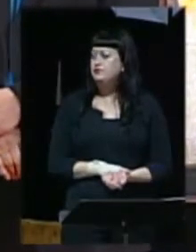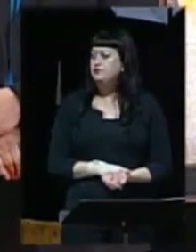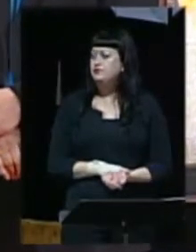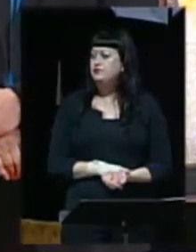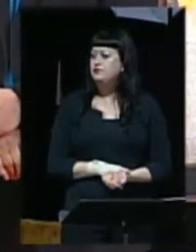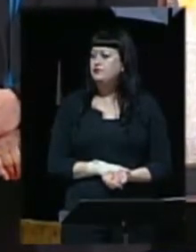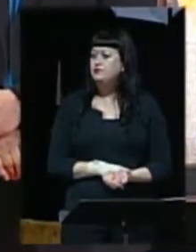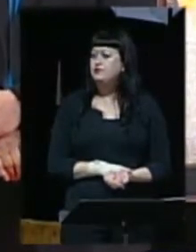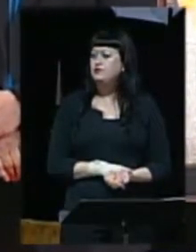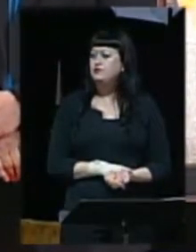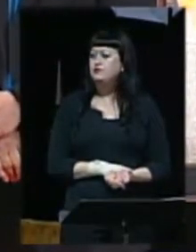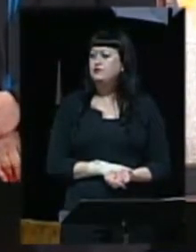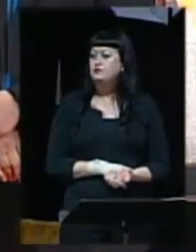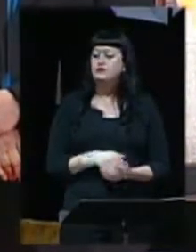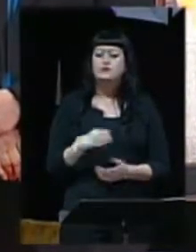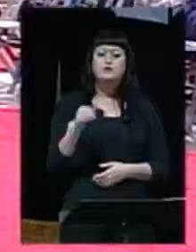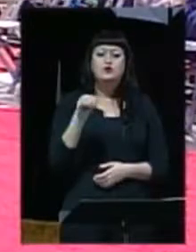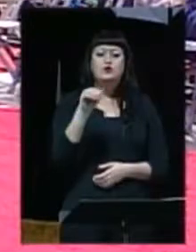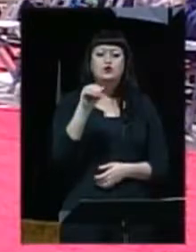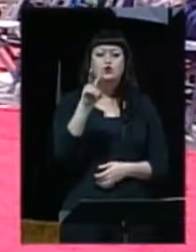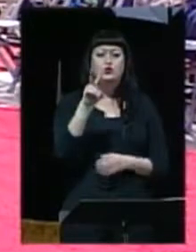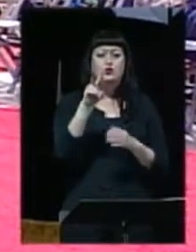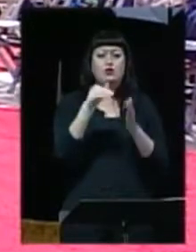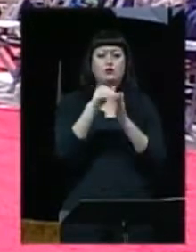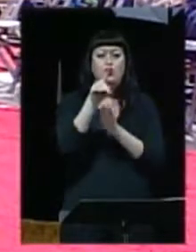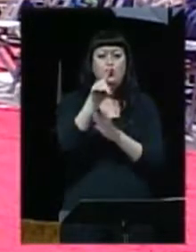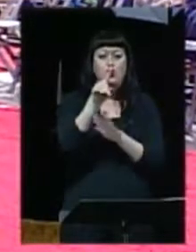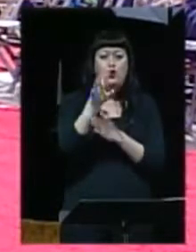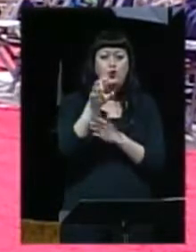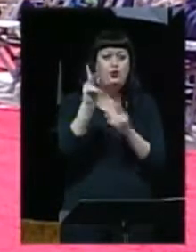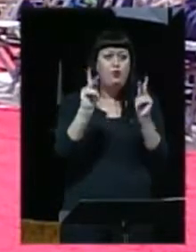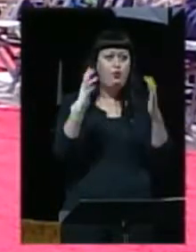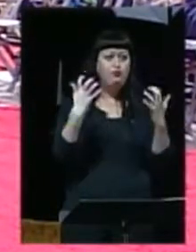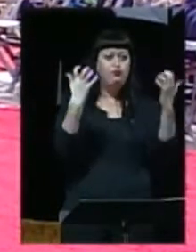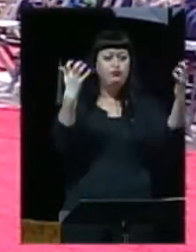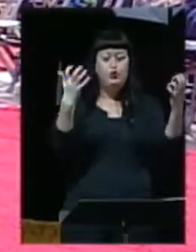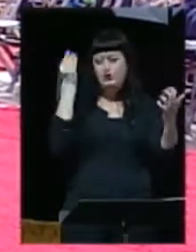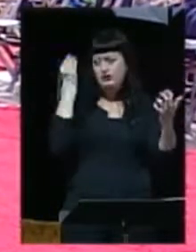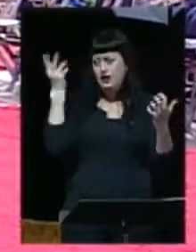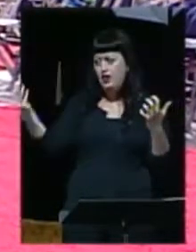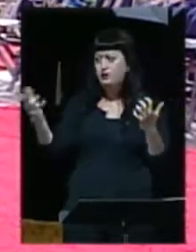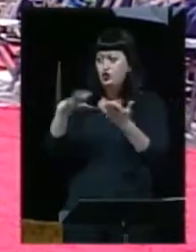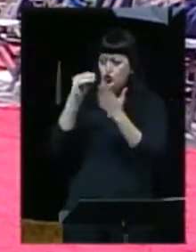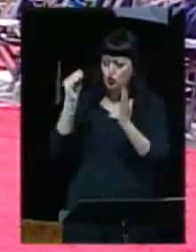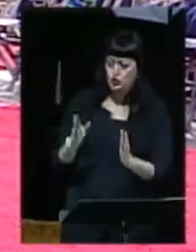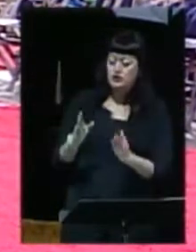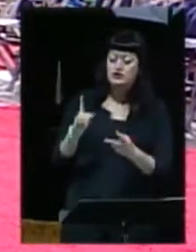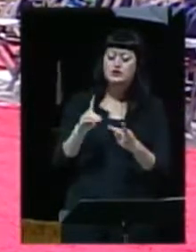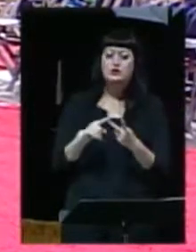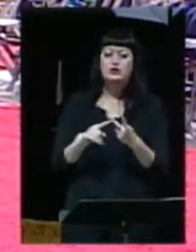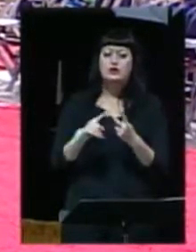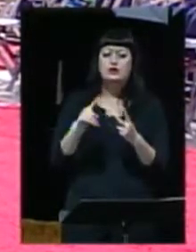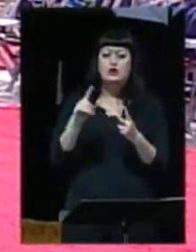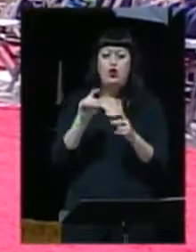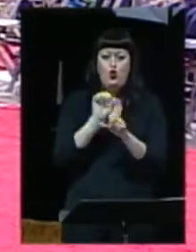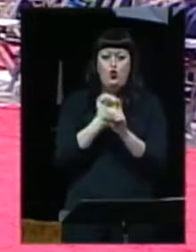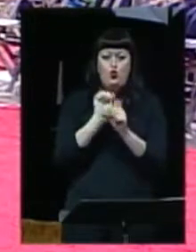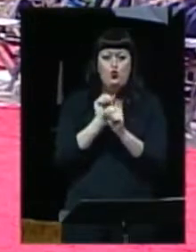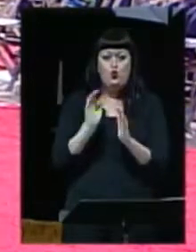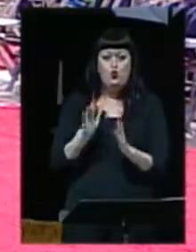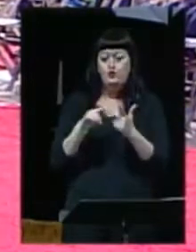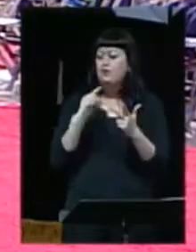In front of this crowd of over 2,100 attendees, I want to tell our retirees that you'll be missed by your students, your colleagues, and